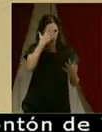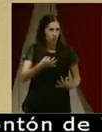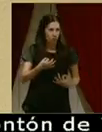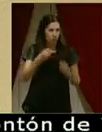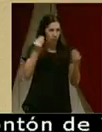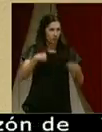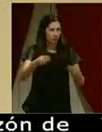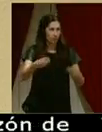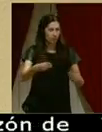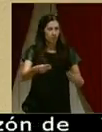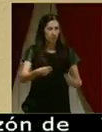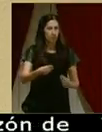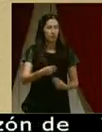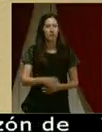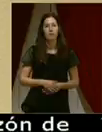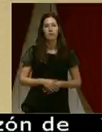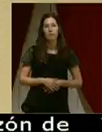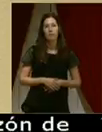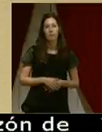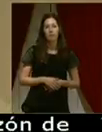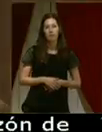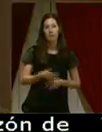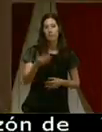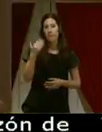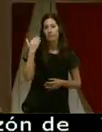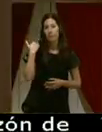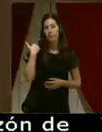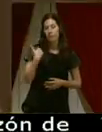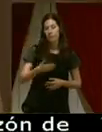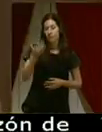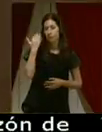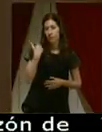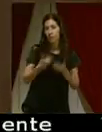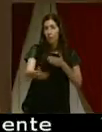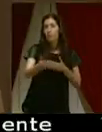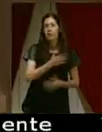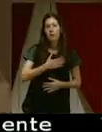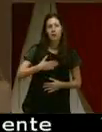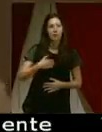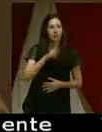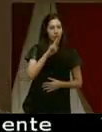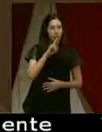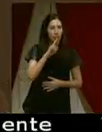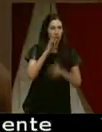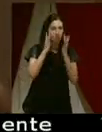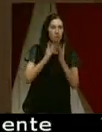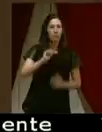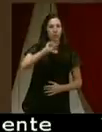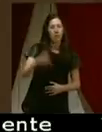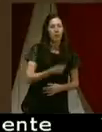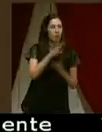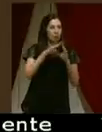should develop a series of things that are not objectively justified. If you really want to speak